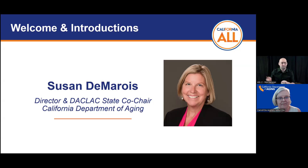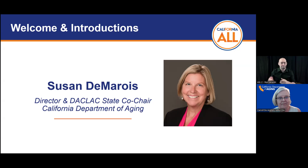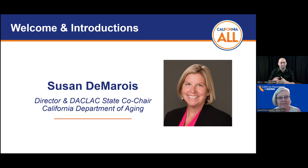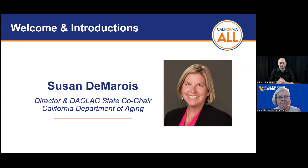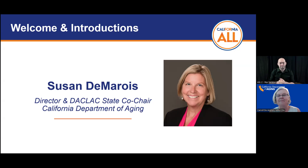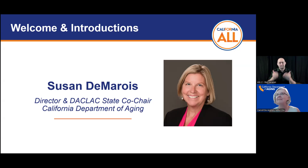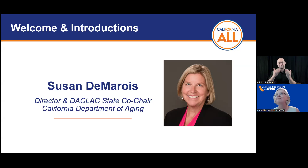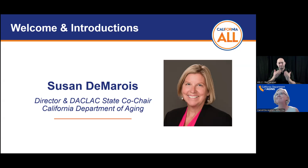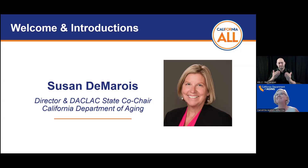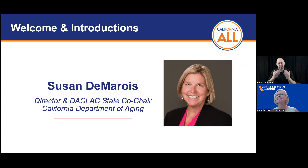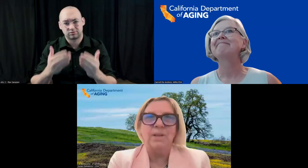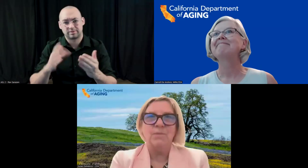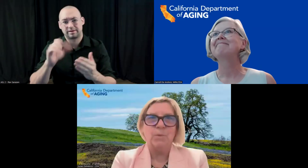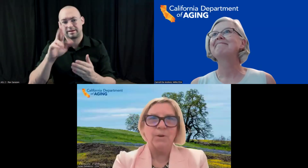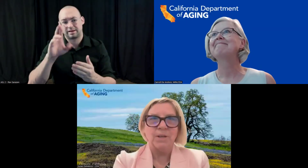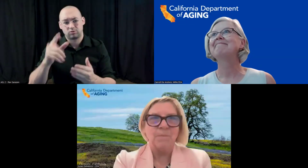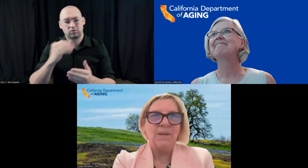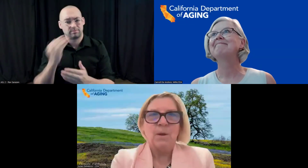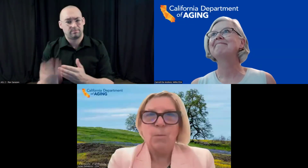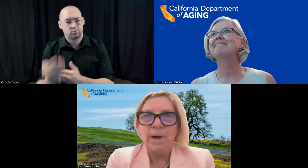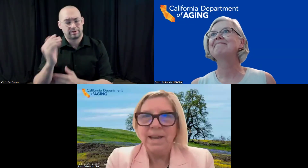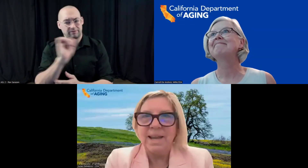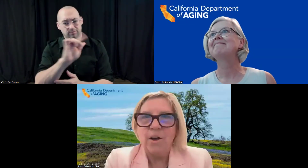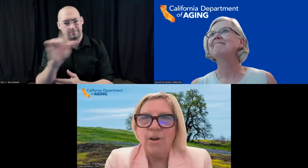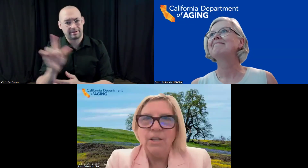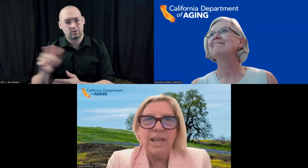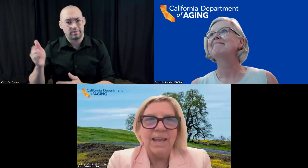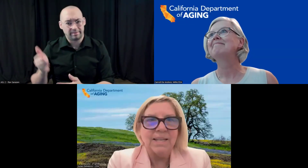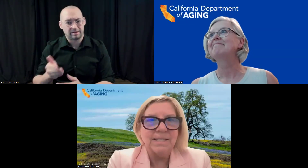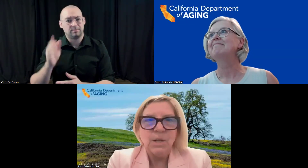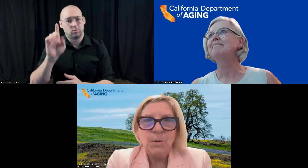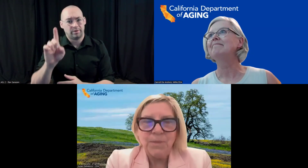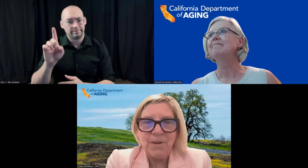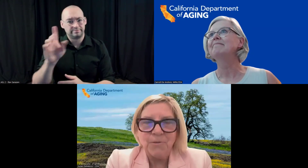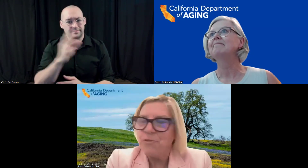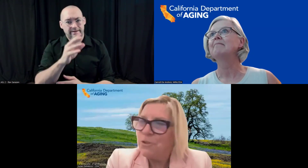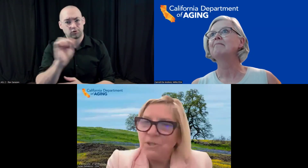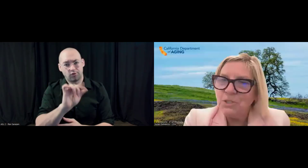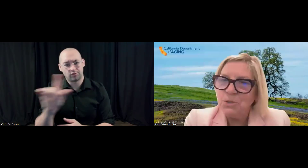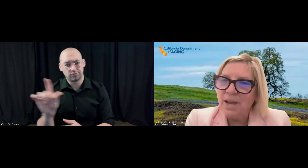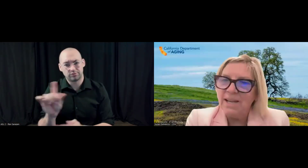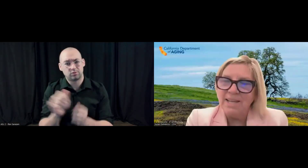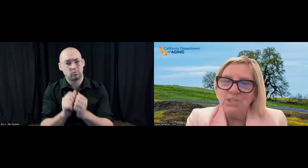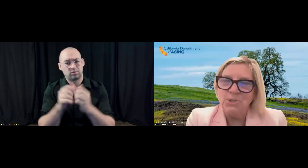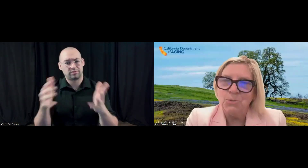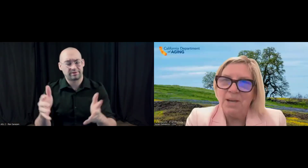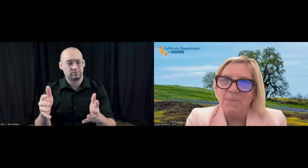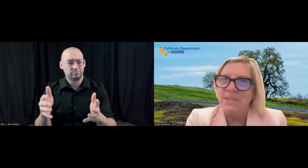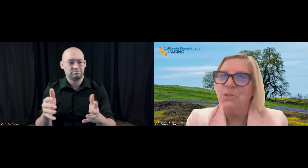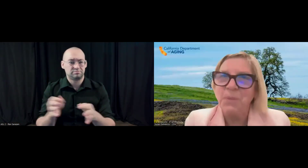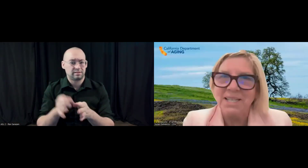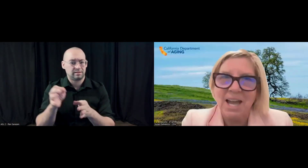so much, Carol. Good morning, everyone. Welcome, one and all. And without further ado, I'd like